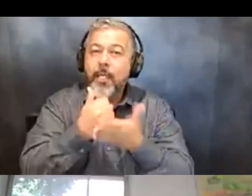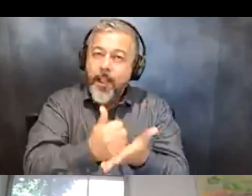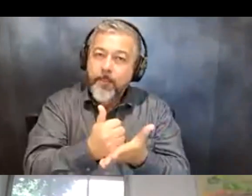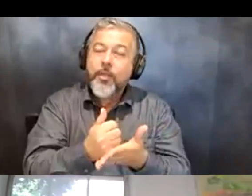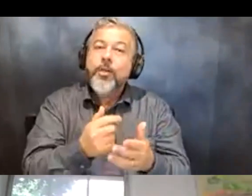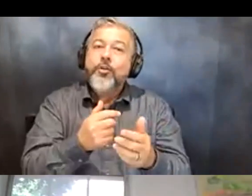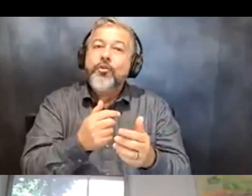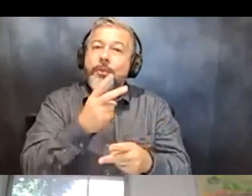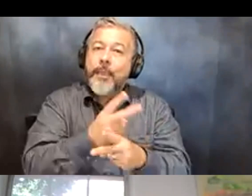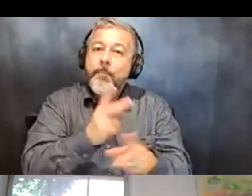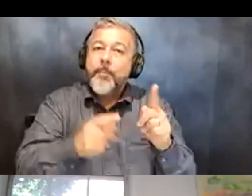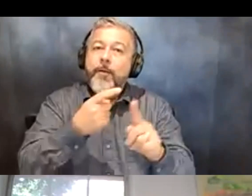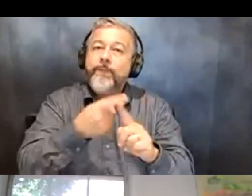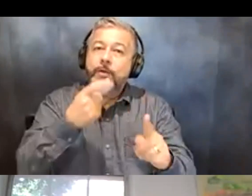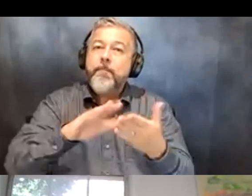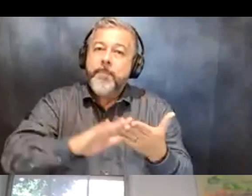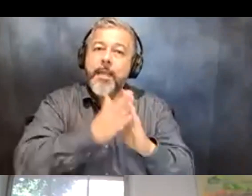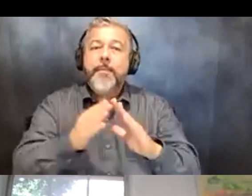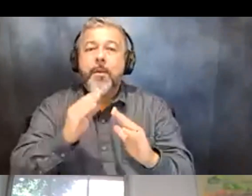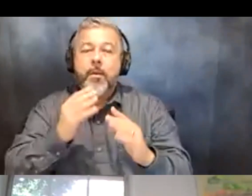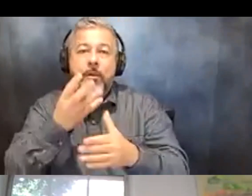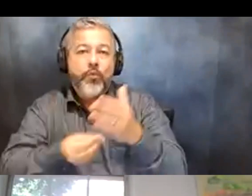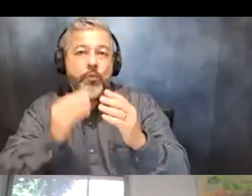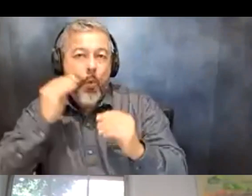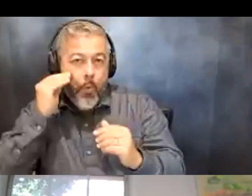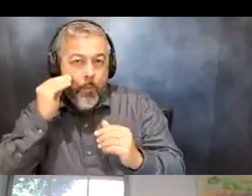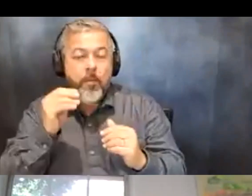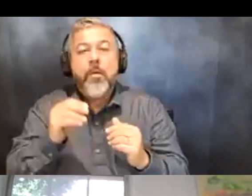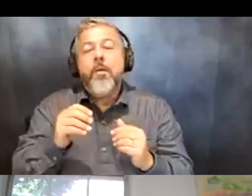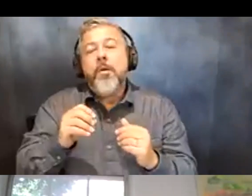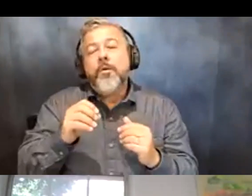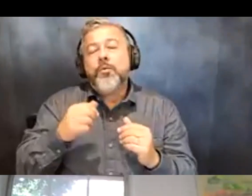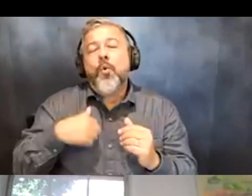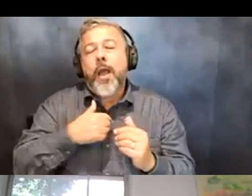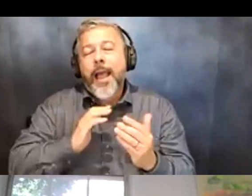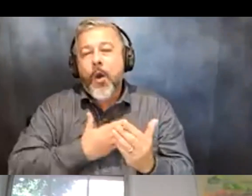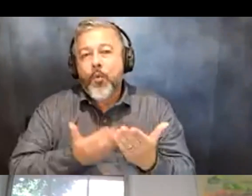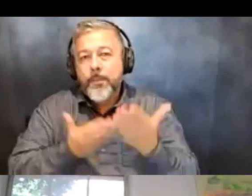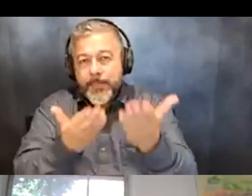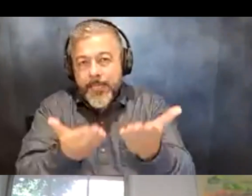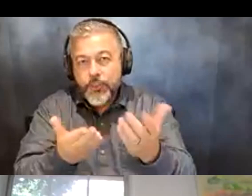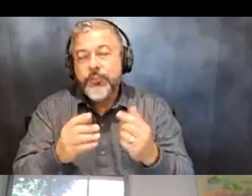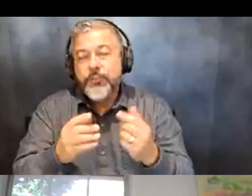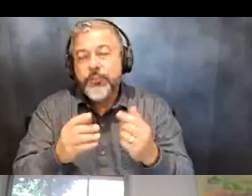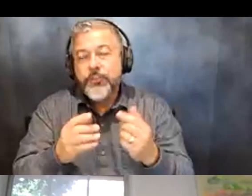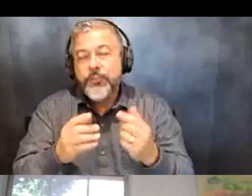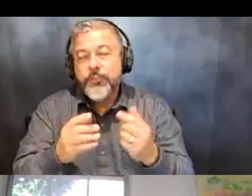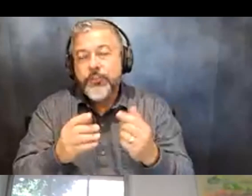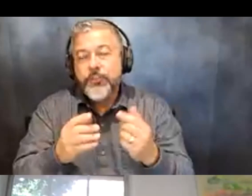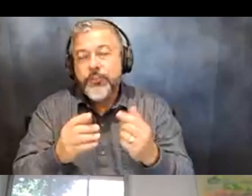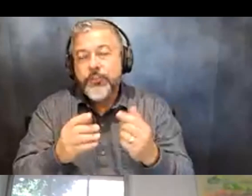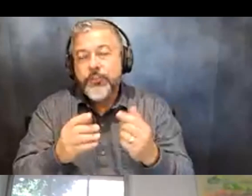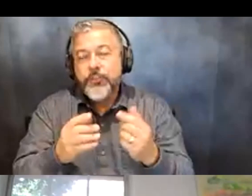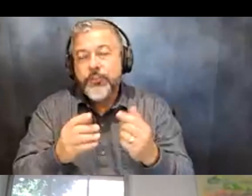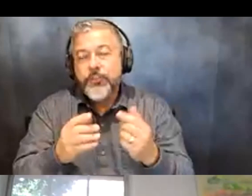falling into homelessness and help bring people out of homelessness. So our recommendation is to create a state grant program